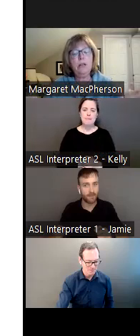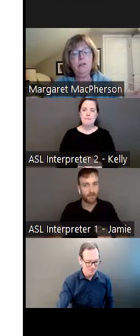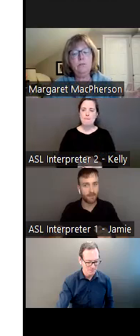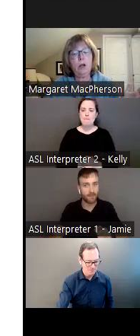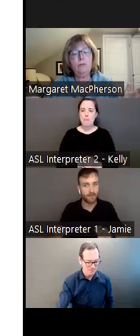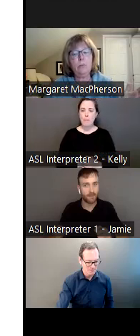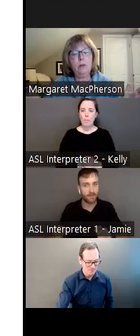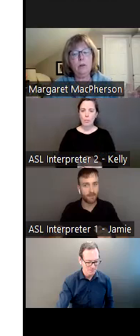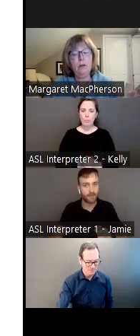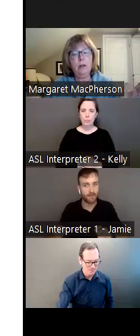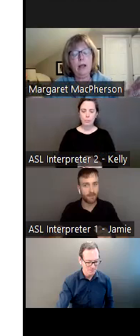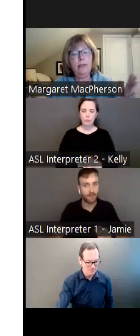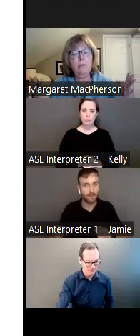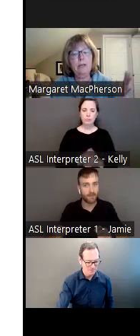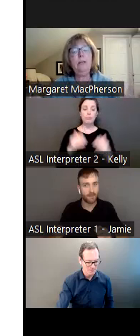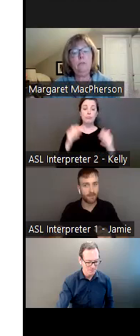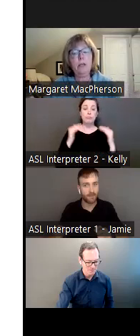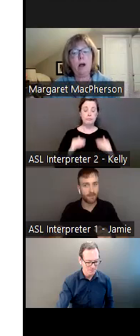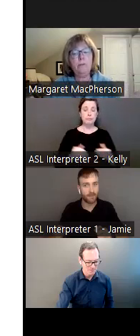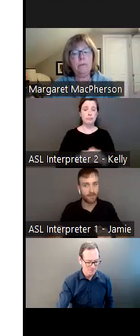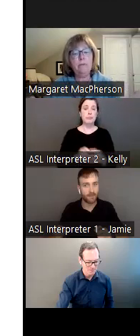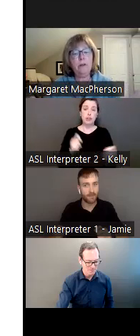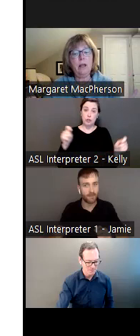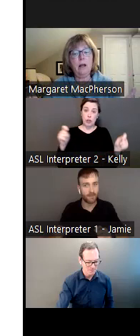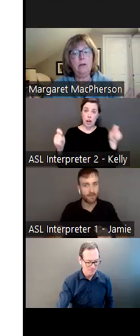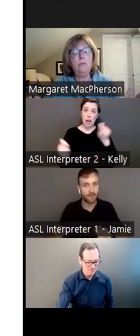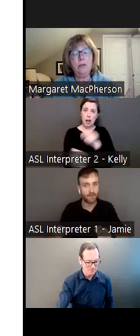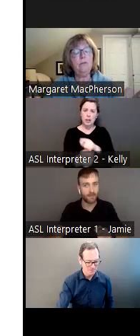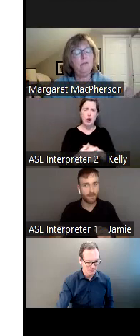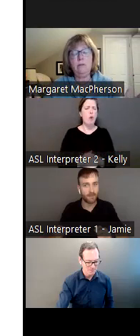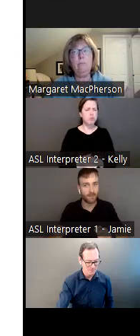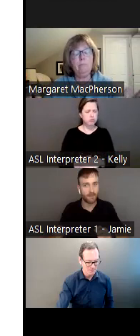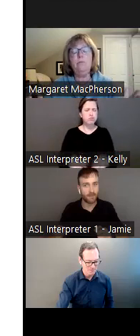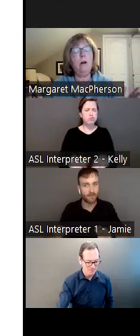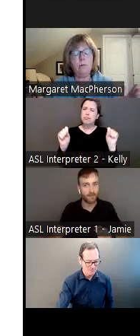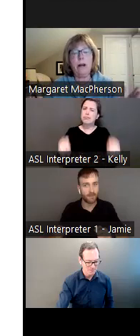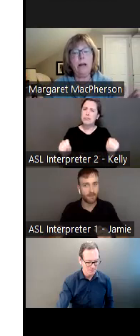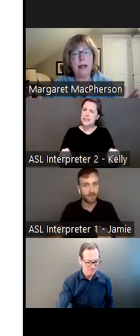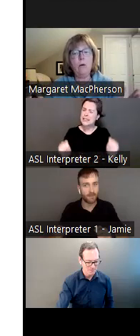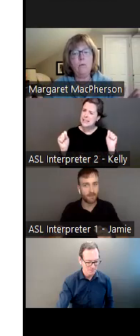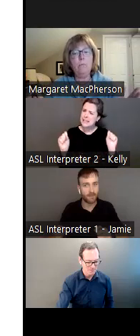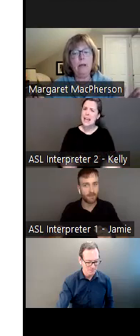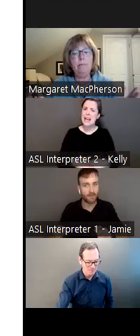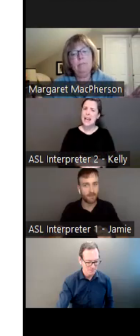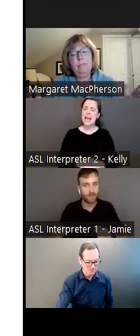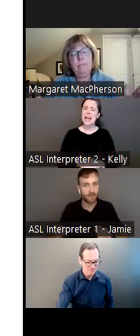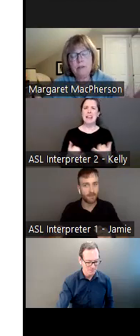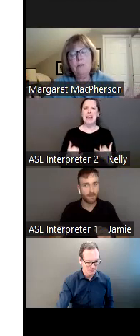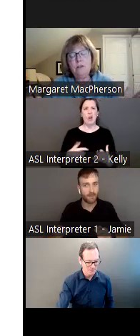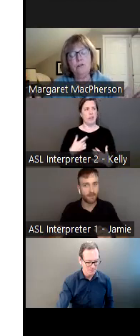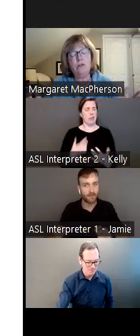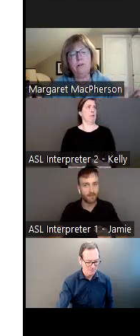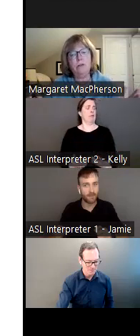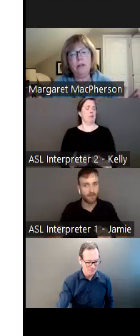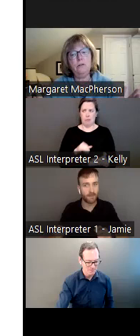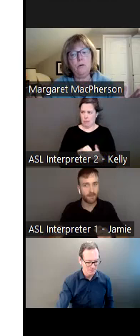So change is possible. I think we need to be optimistic. Things seem dark right now, but things